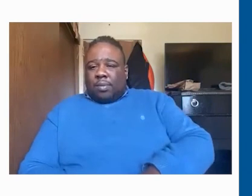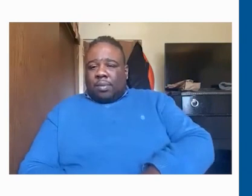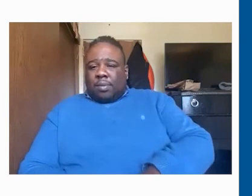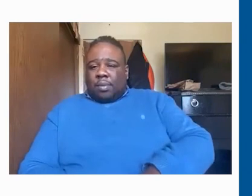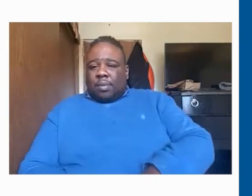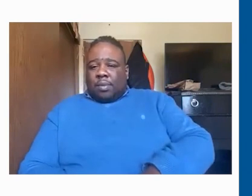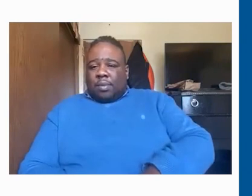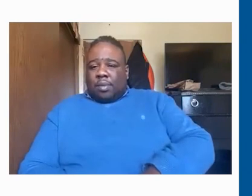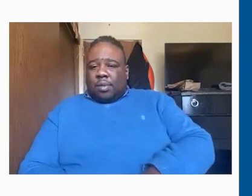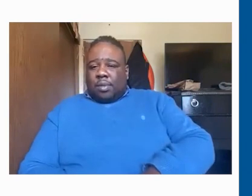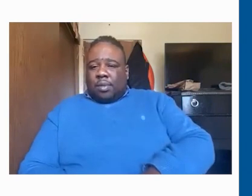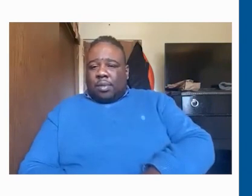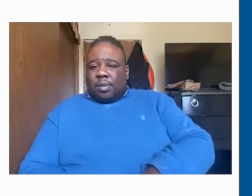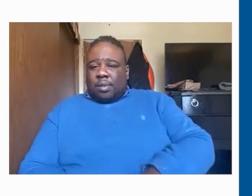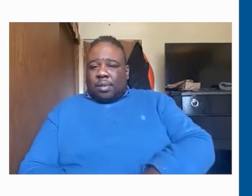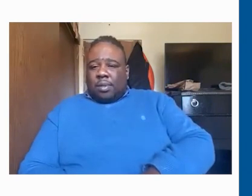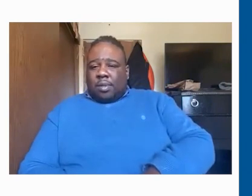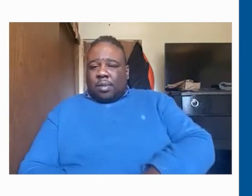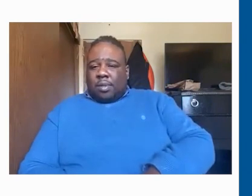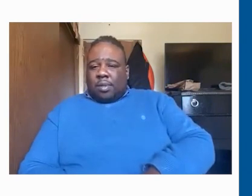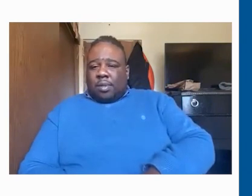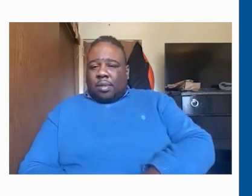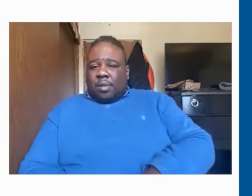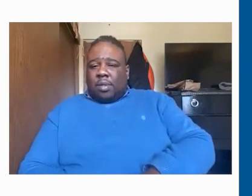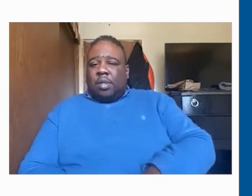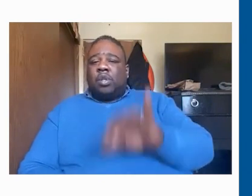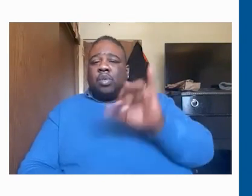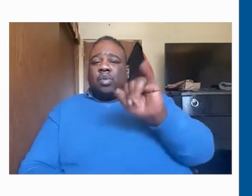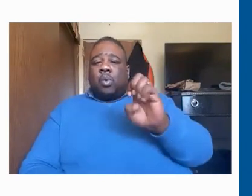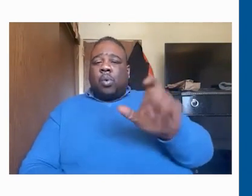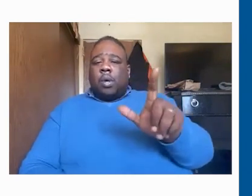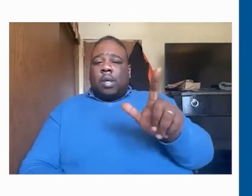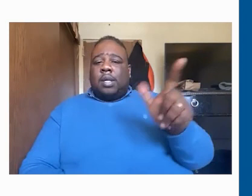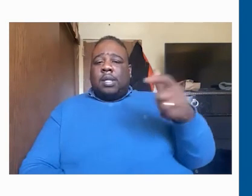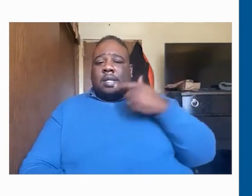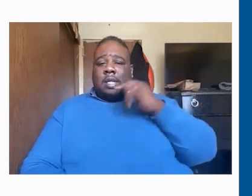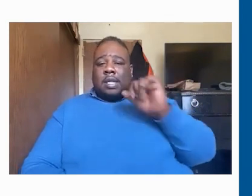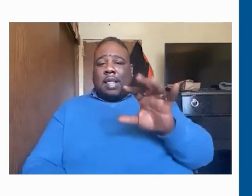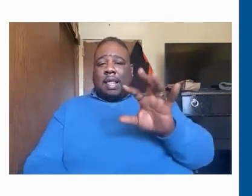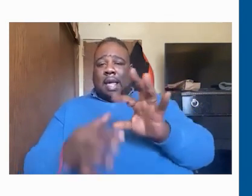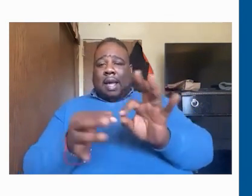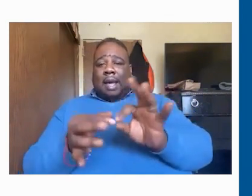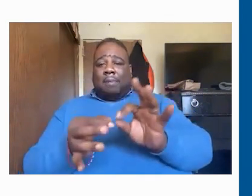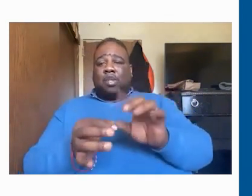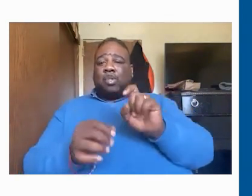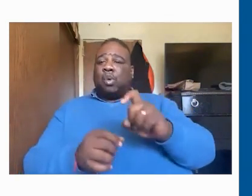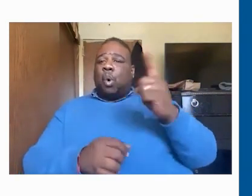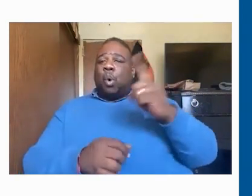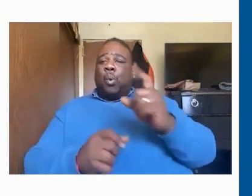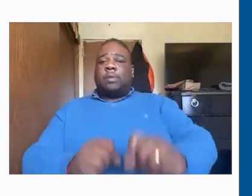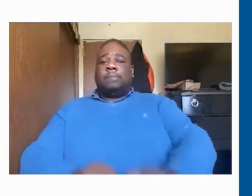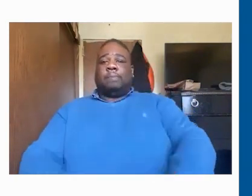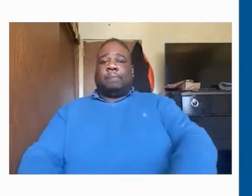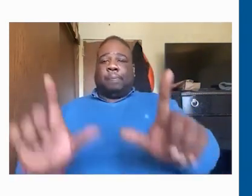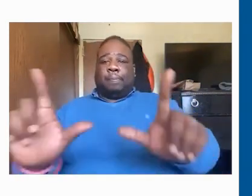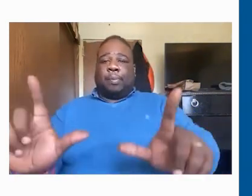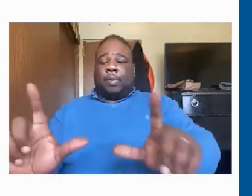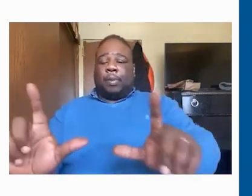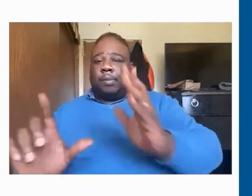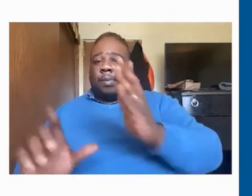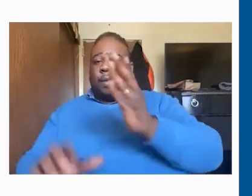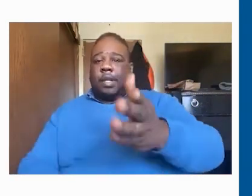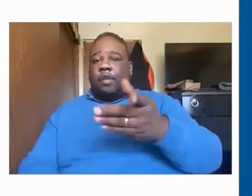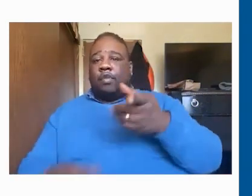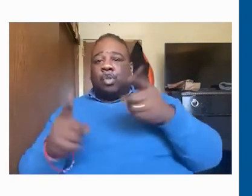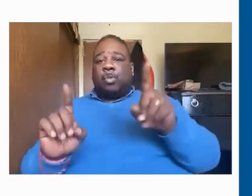Well, I'm sorry, what was the comment? I didn't hear it again. Joelle, he says the captioning should be open, always on in an emergency. Yes,